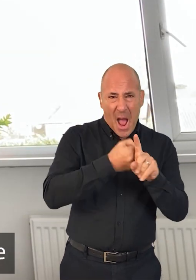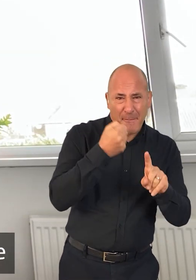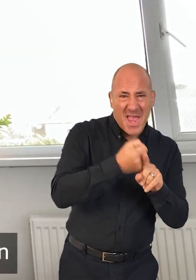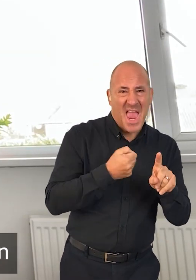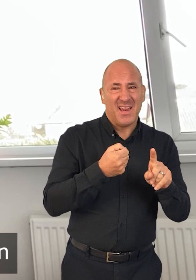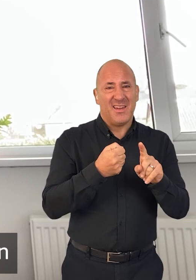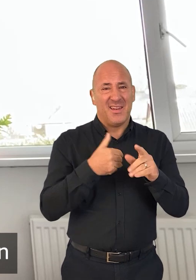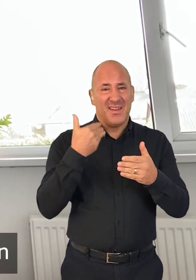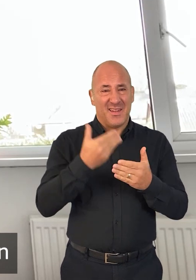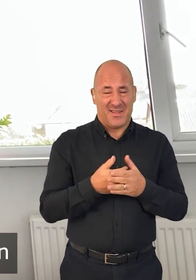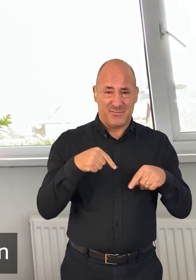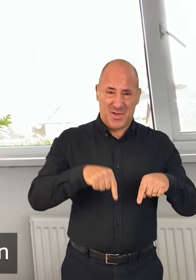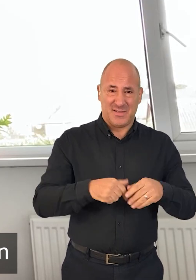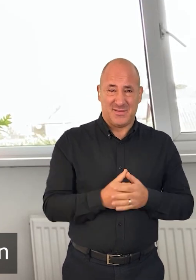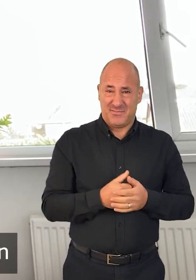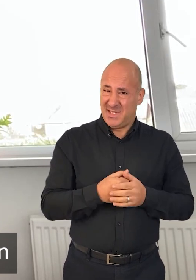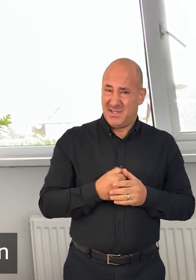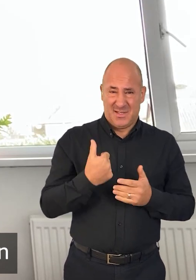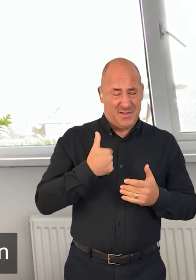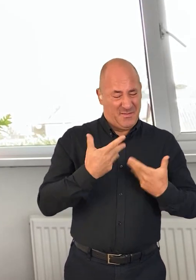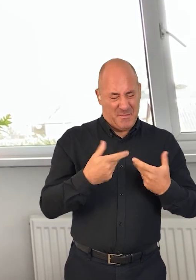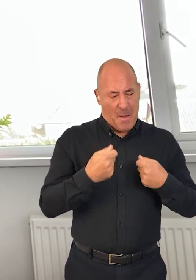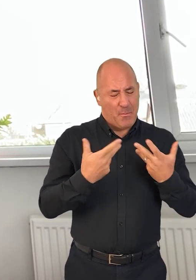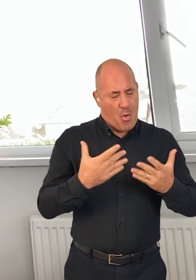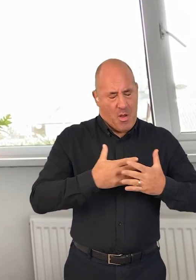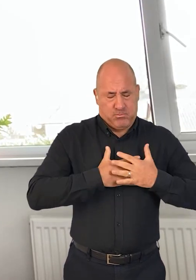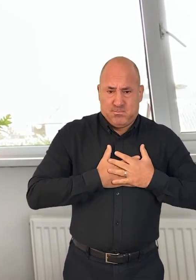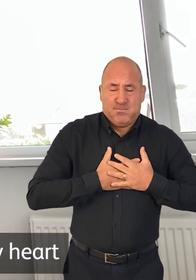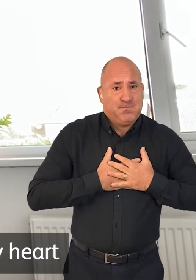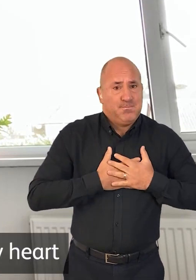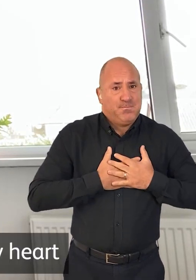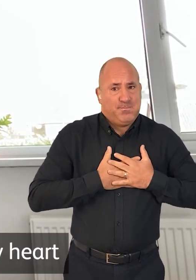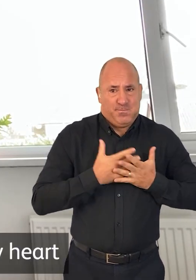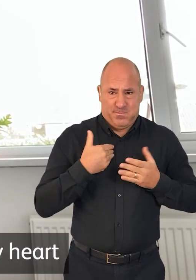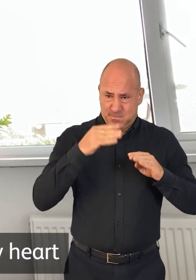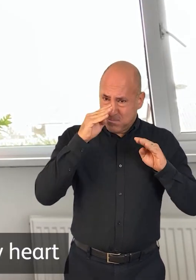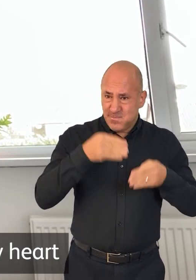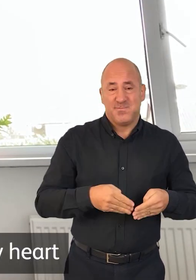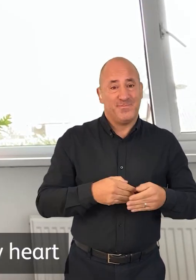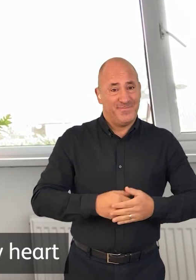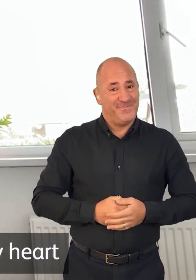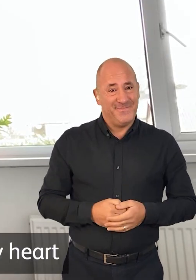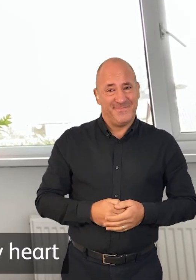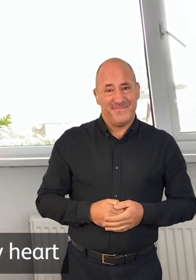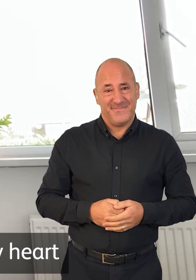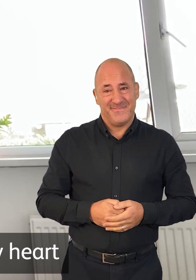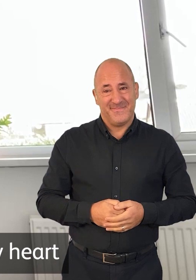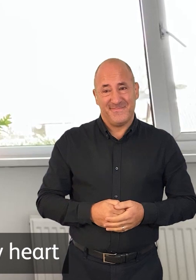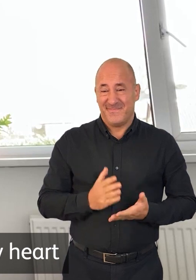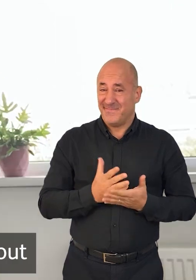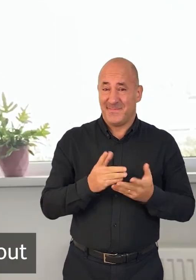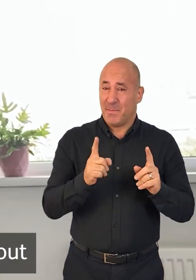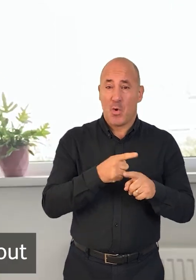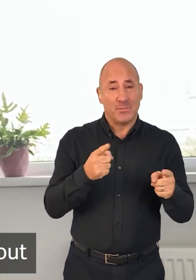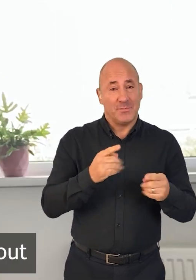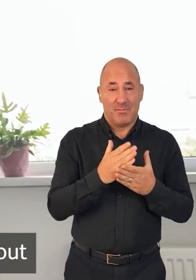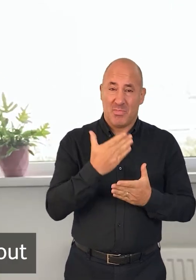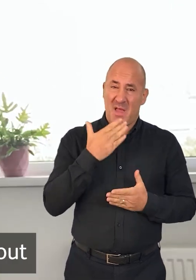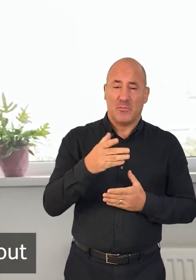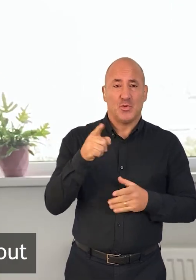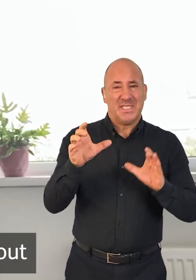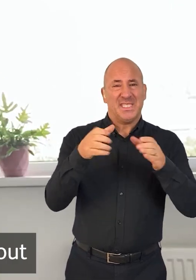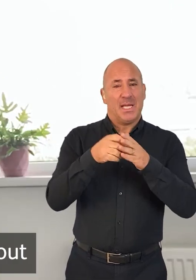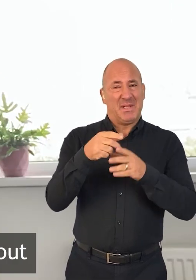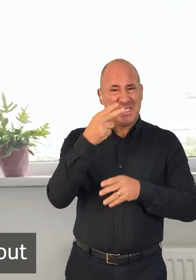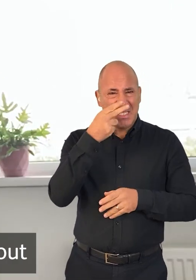my work on the End the Disability Bills Crisis campaign at the Express, a campaign that has just grown so close to my heart. This wouldn't